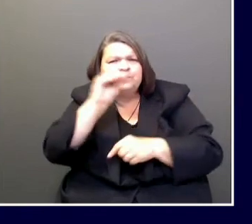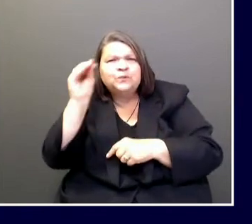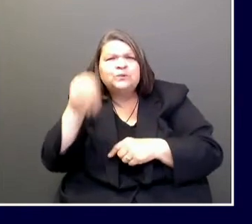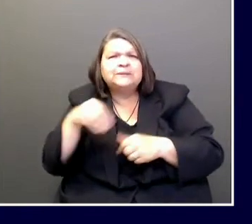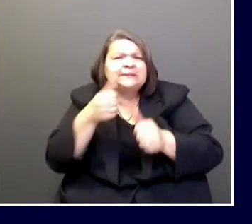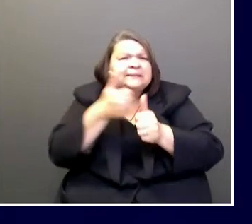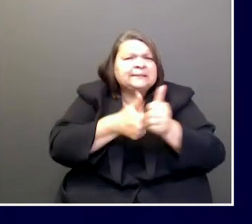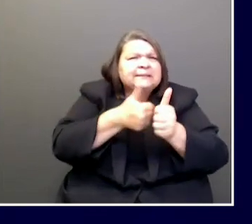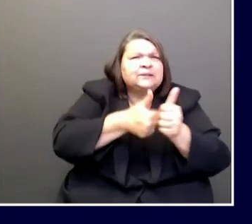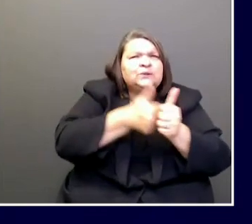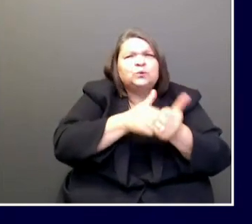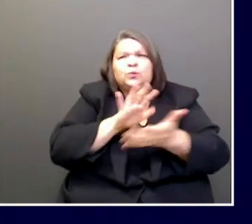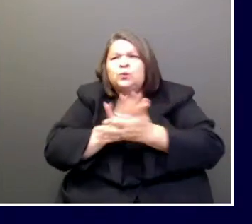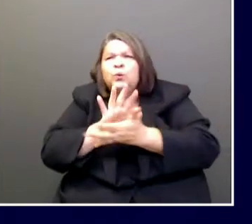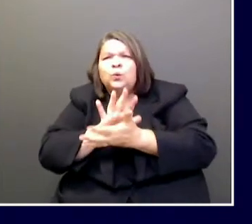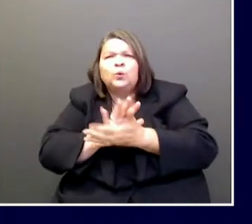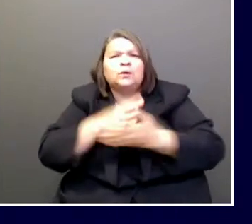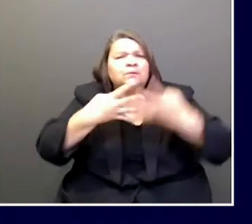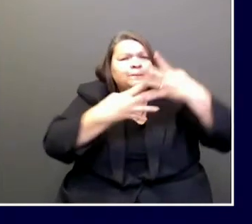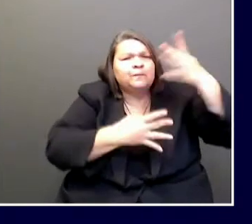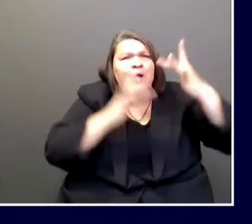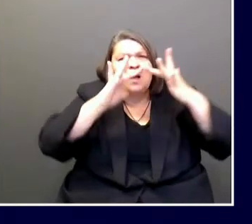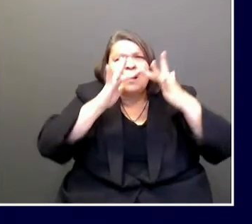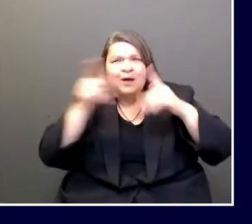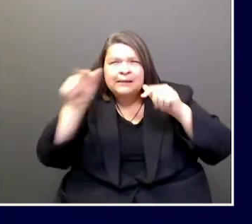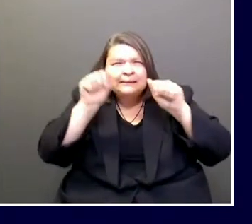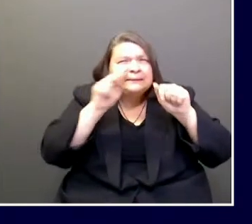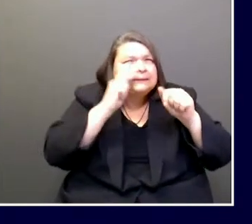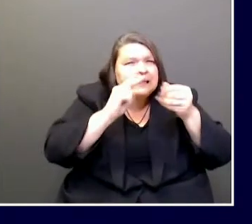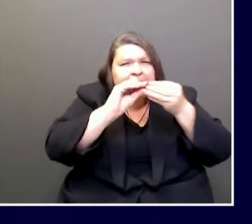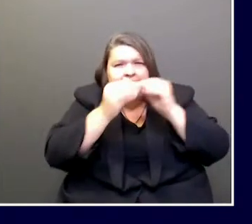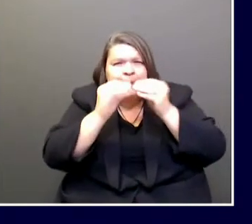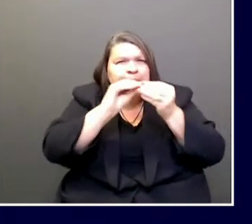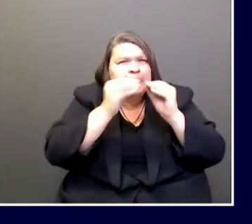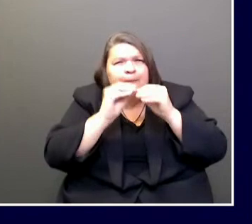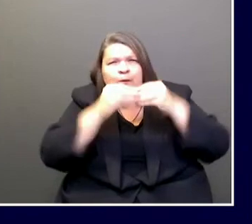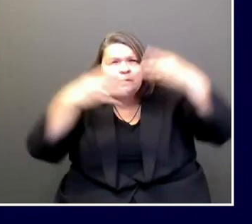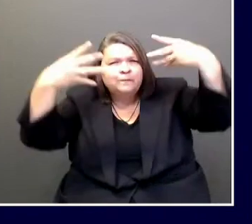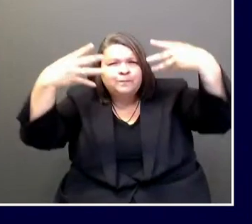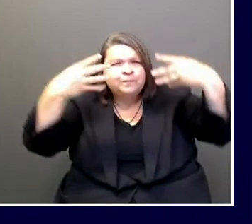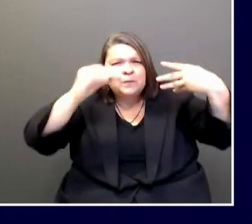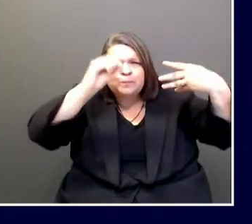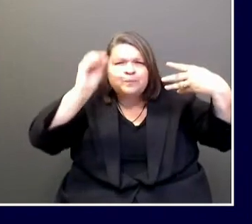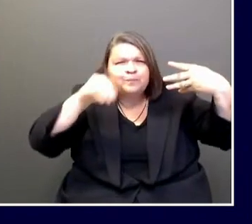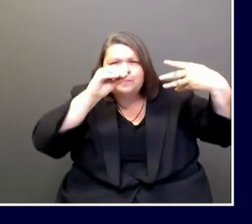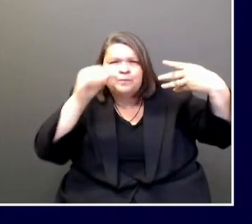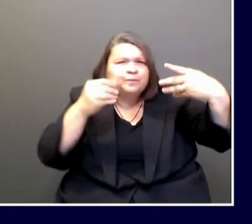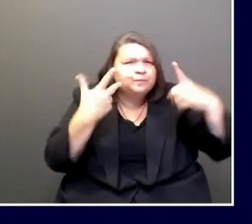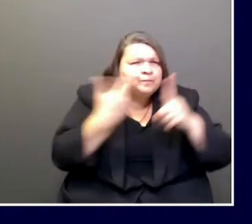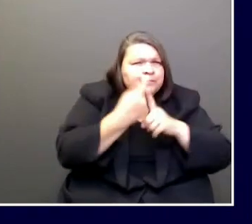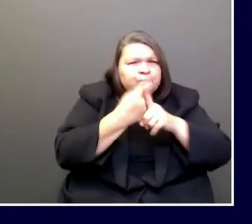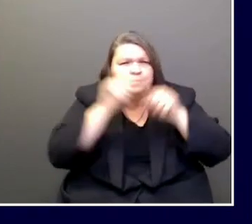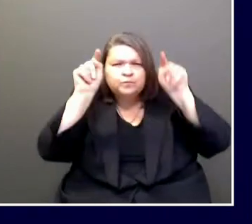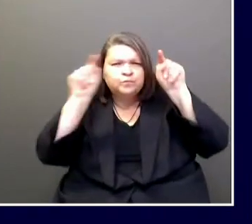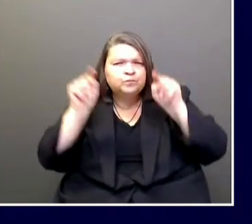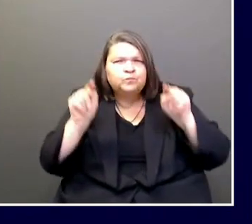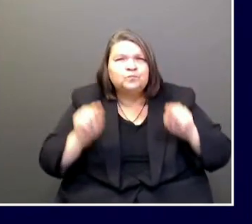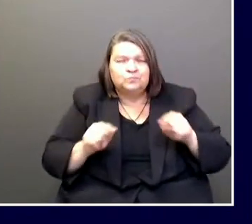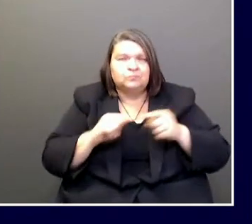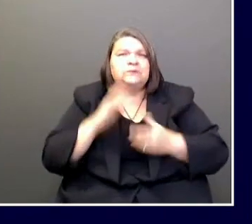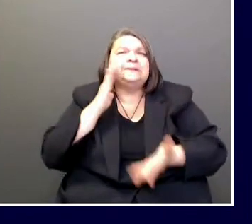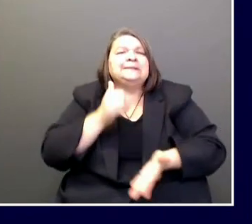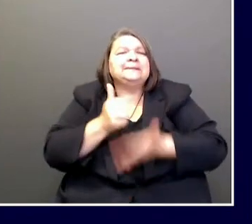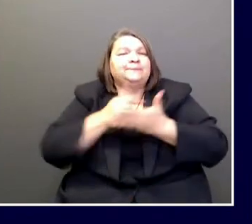in August. Connecting this information on vaccination directly with school communities can help guide